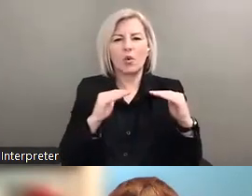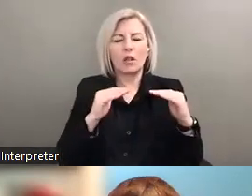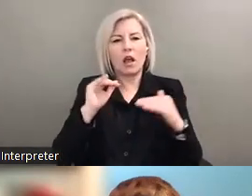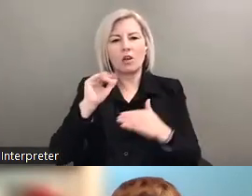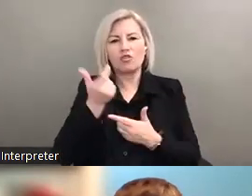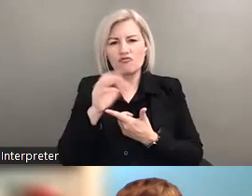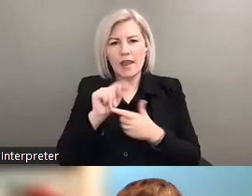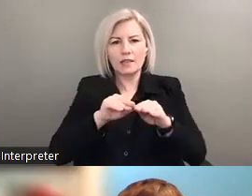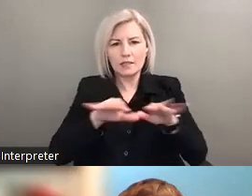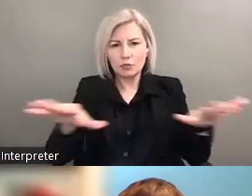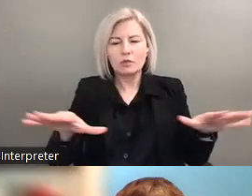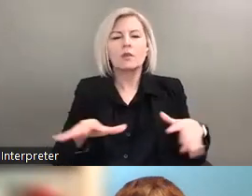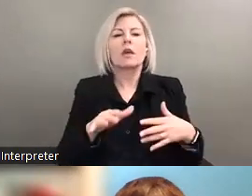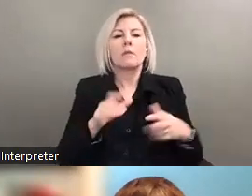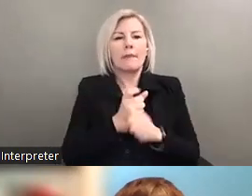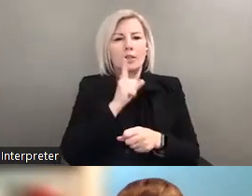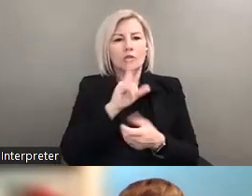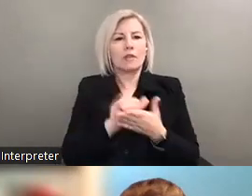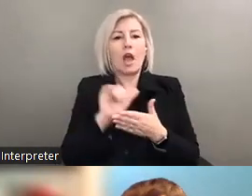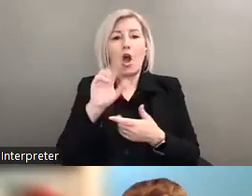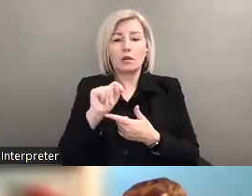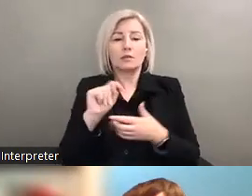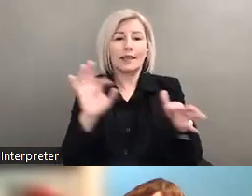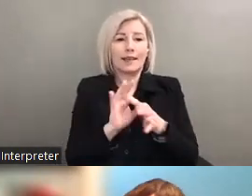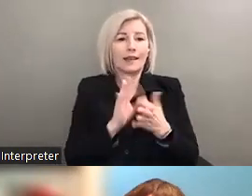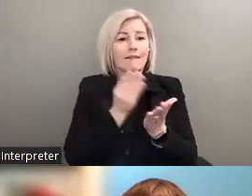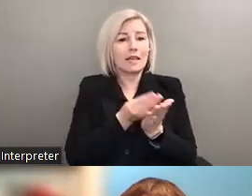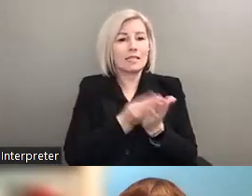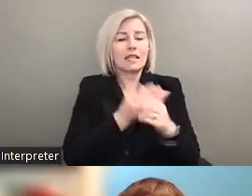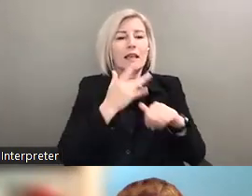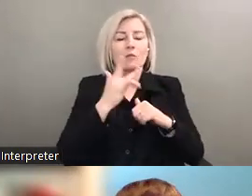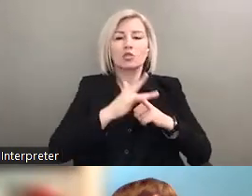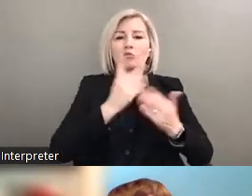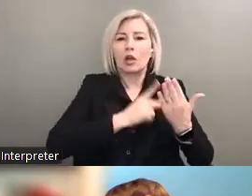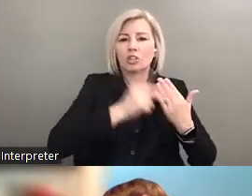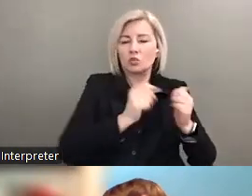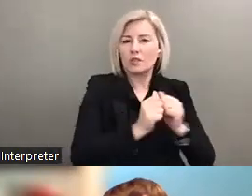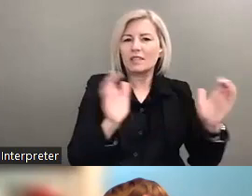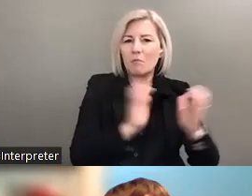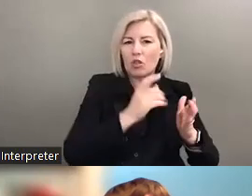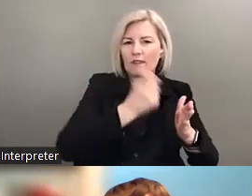in particular, making sure that ArtsCONNECT funds are available to projects with smaller artist fees.